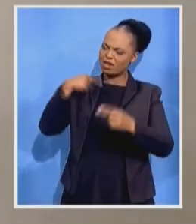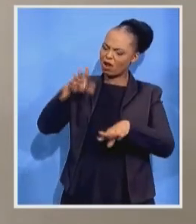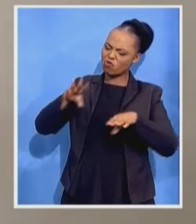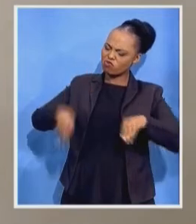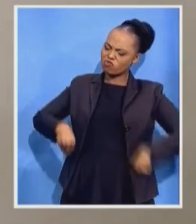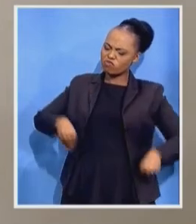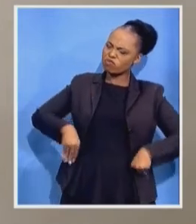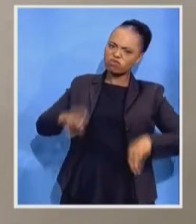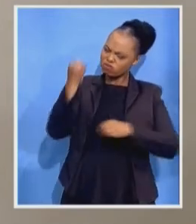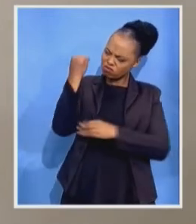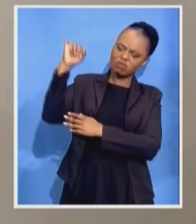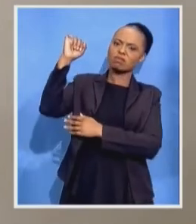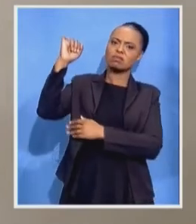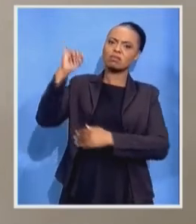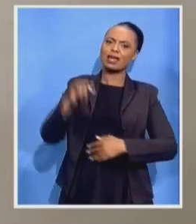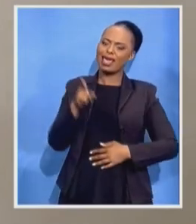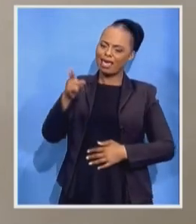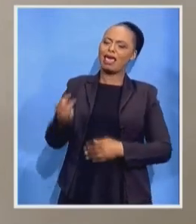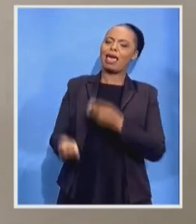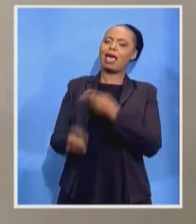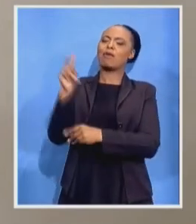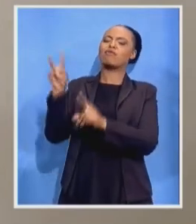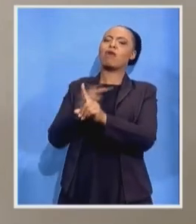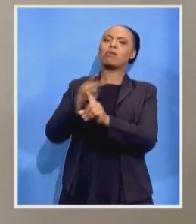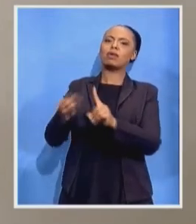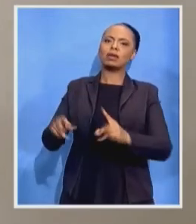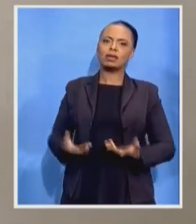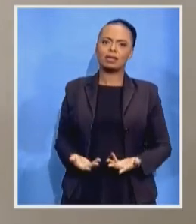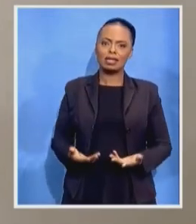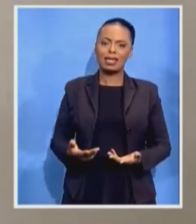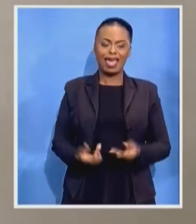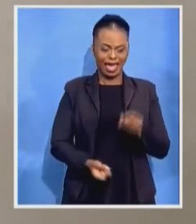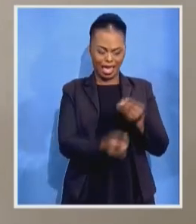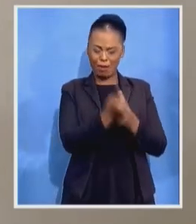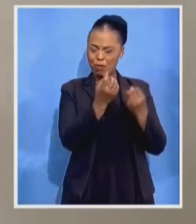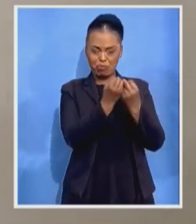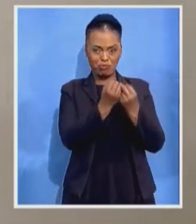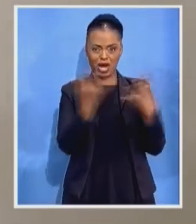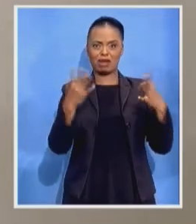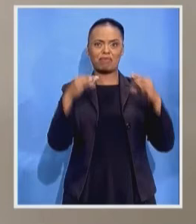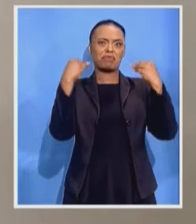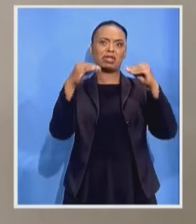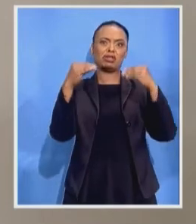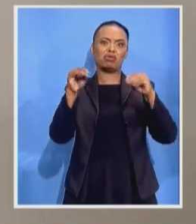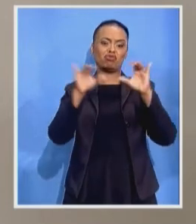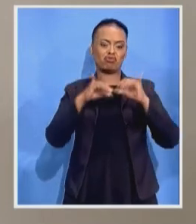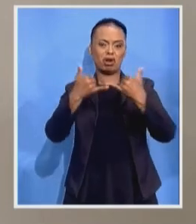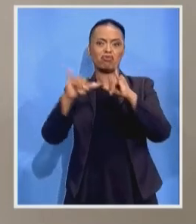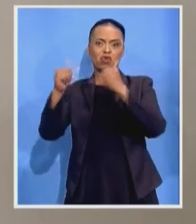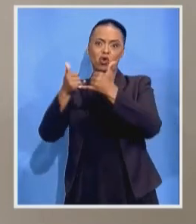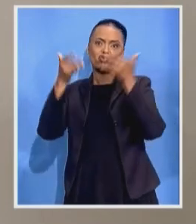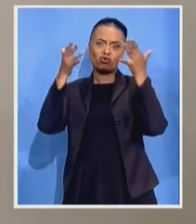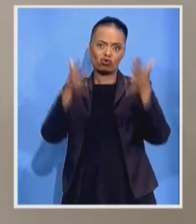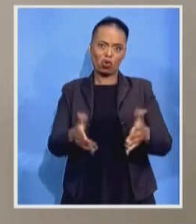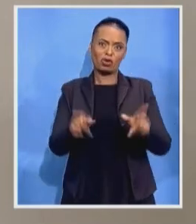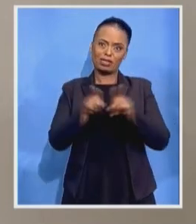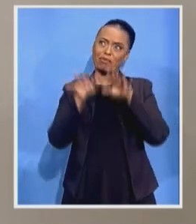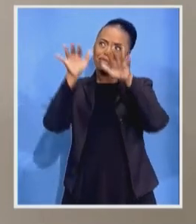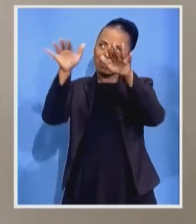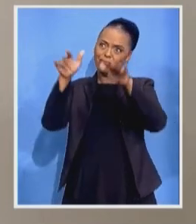state-owned entities and other public institutions, including in places like the public broadcaster, the